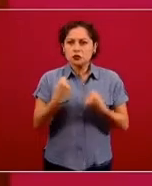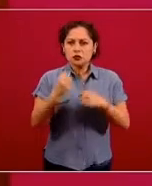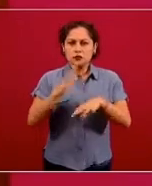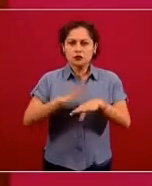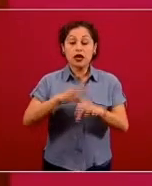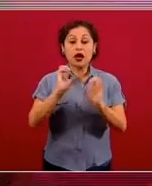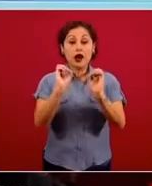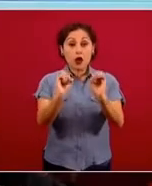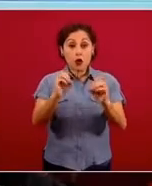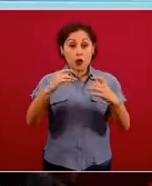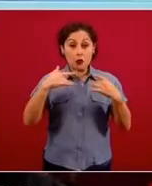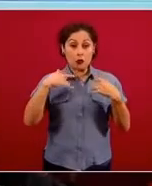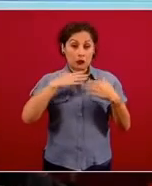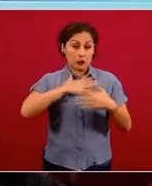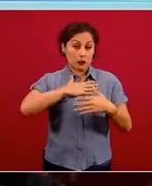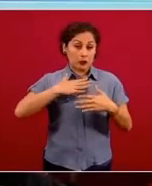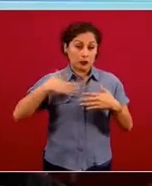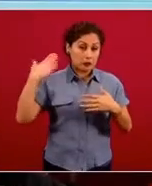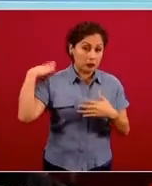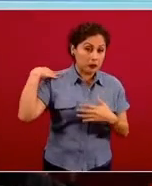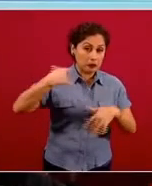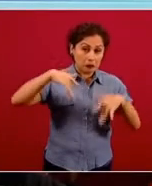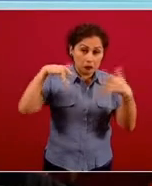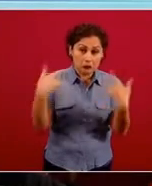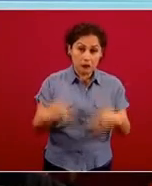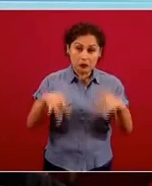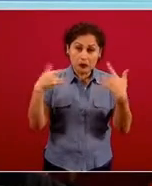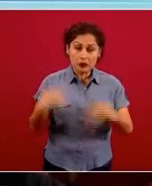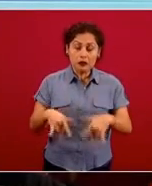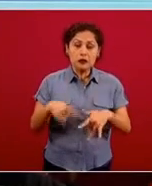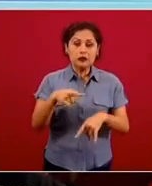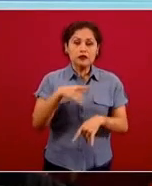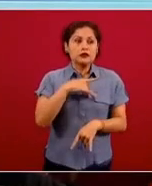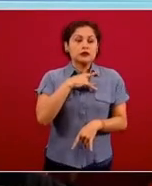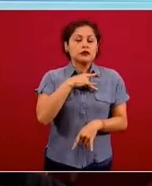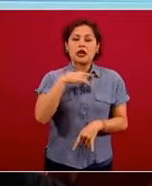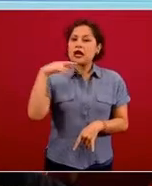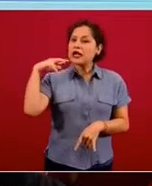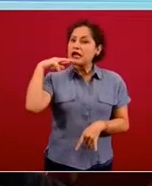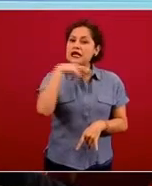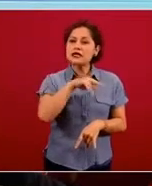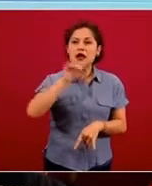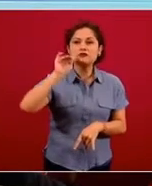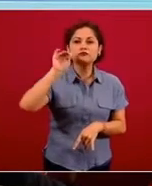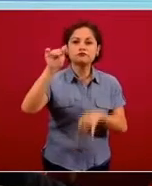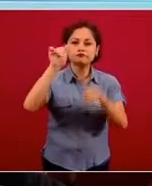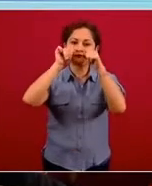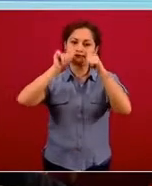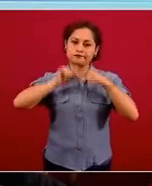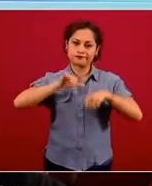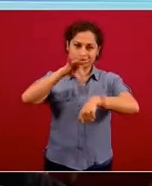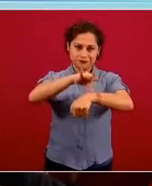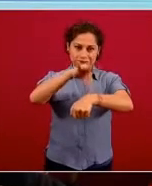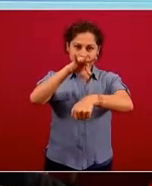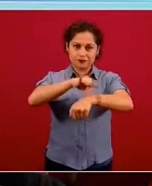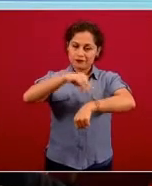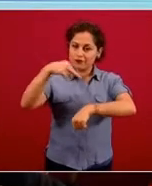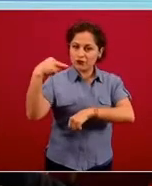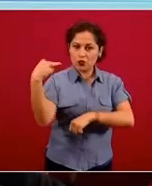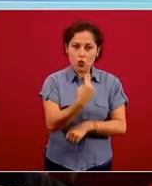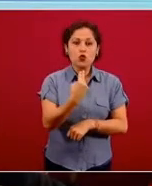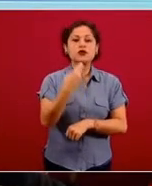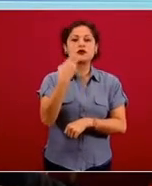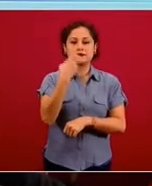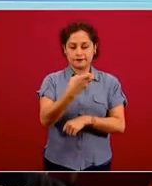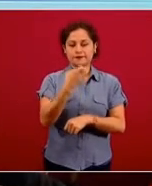exhibit shortness of breath, meaning respiratory insufficiency, and this means they have trouble breathing, they find